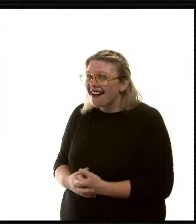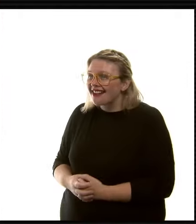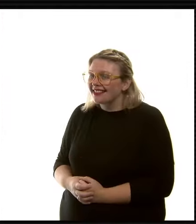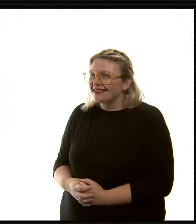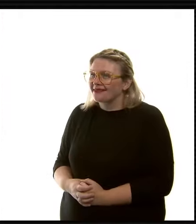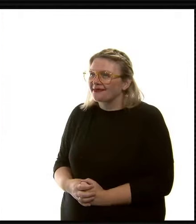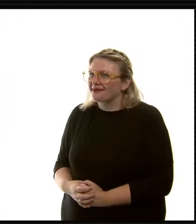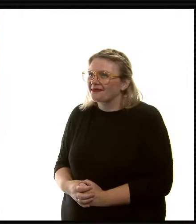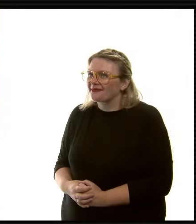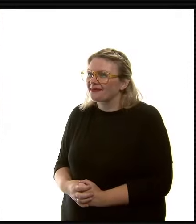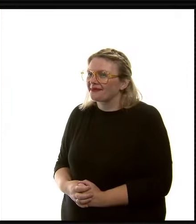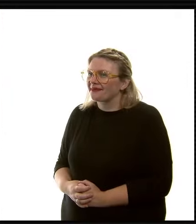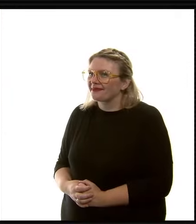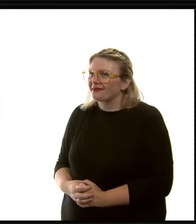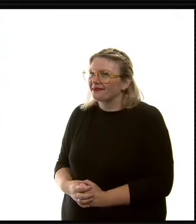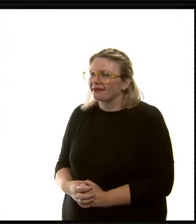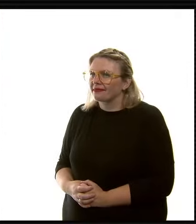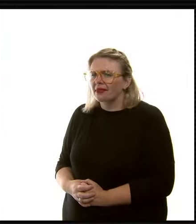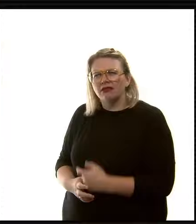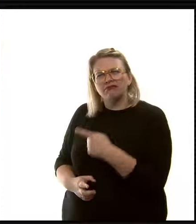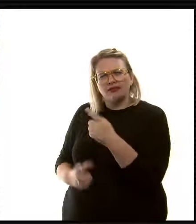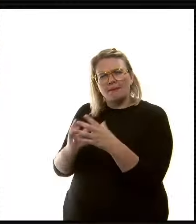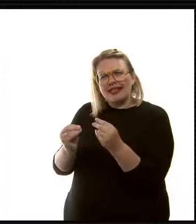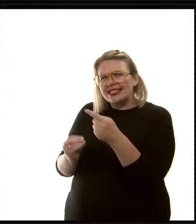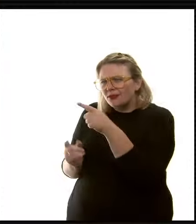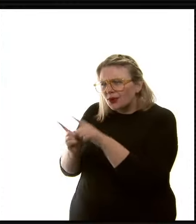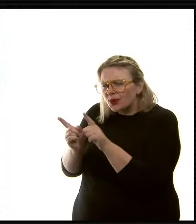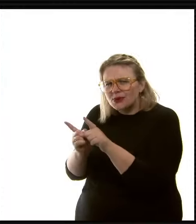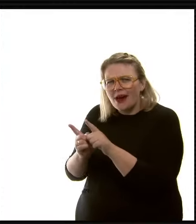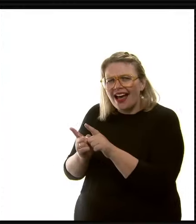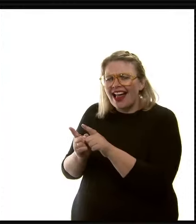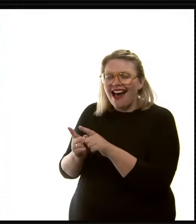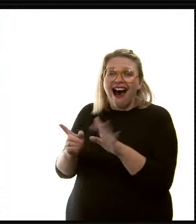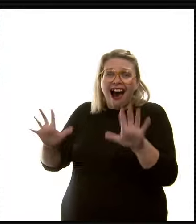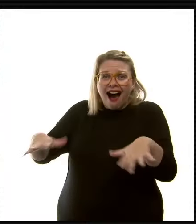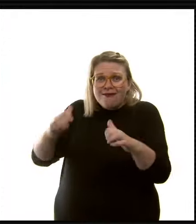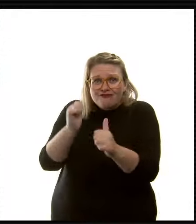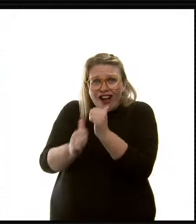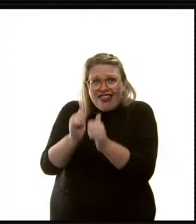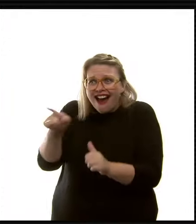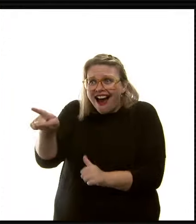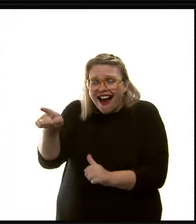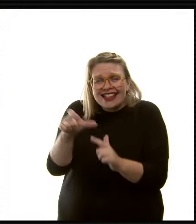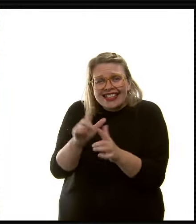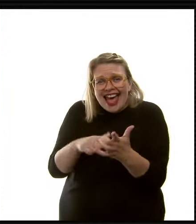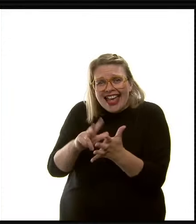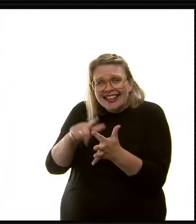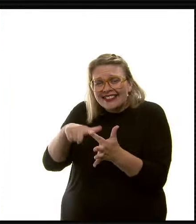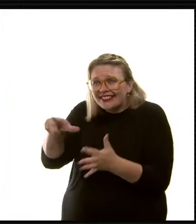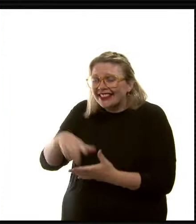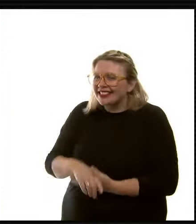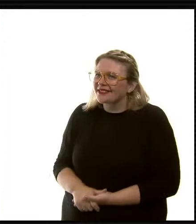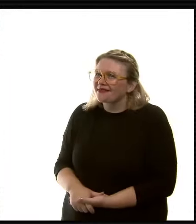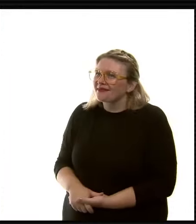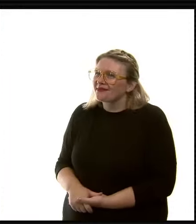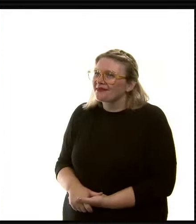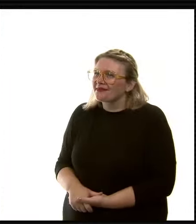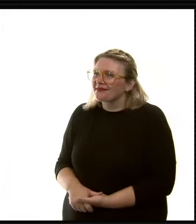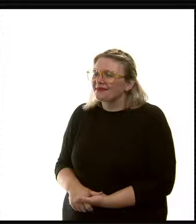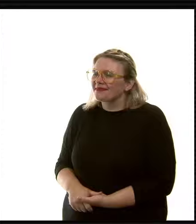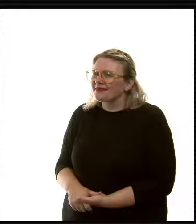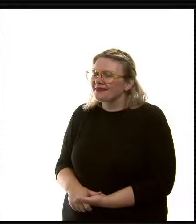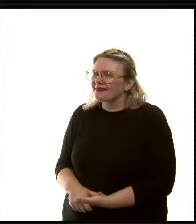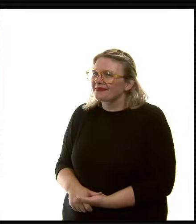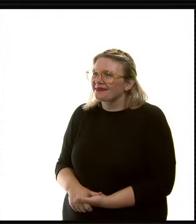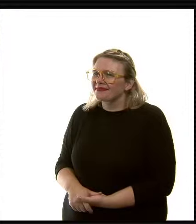awesome. There's a missing piece for you as well. Hey! Hey. This is my brother, Dave. Oh, man. Hey, I'm Dave.